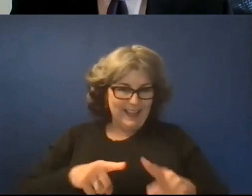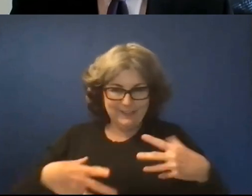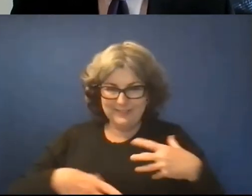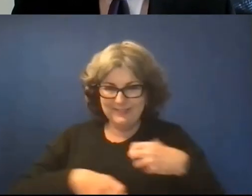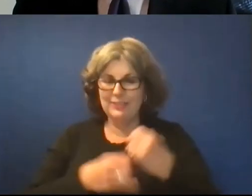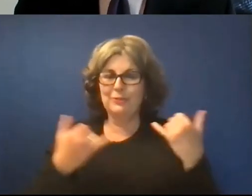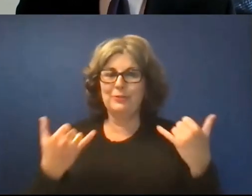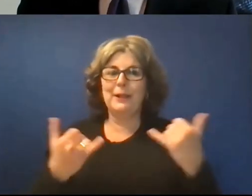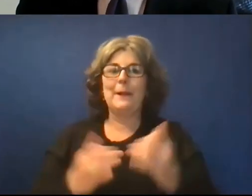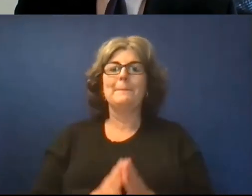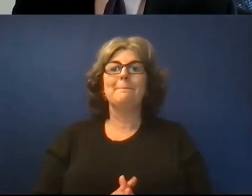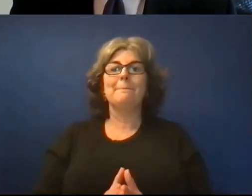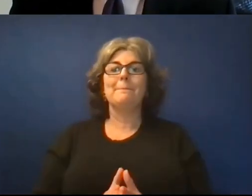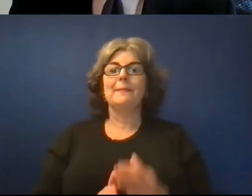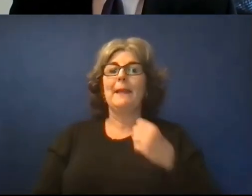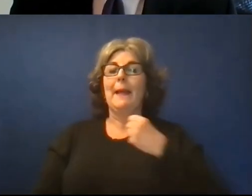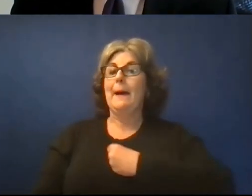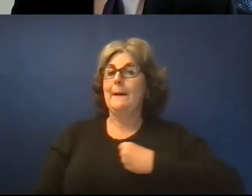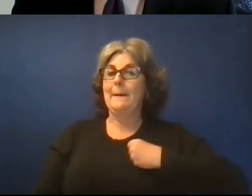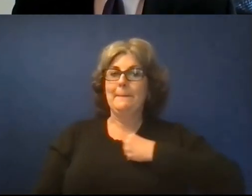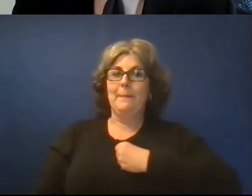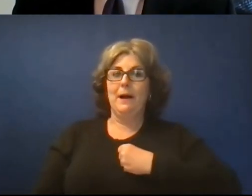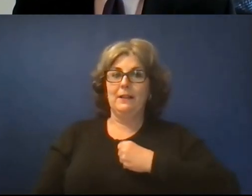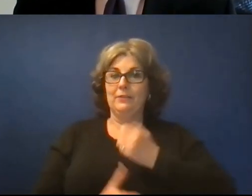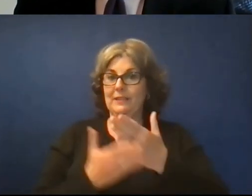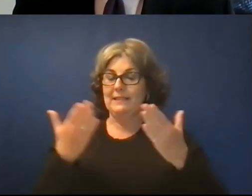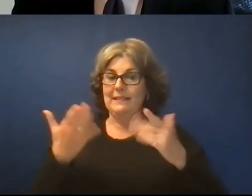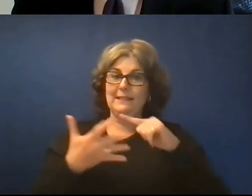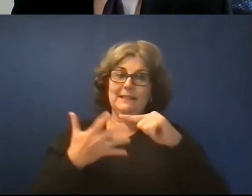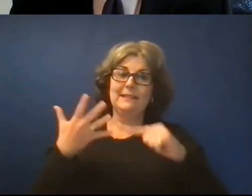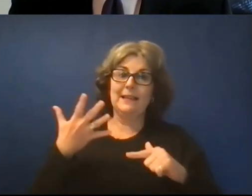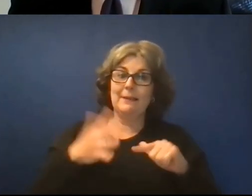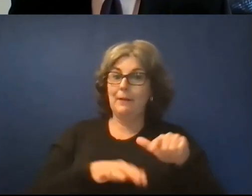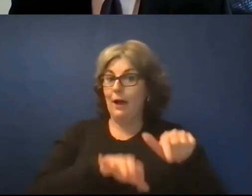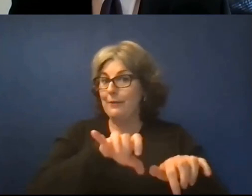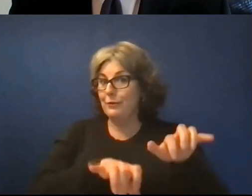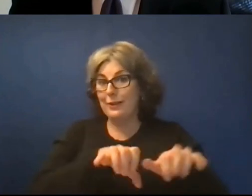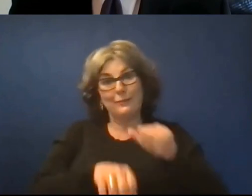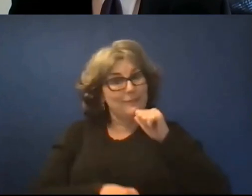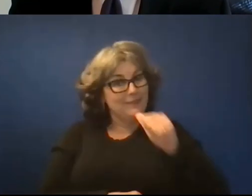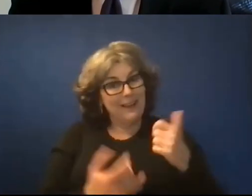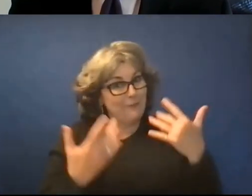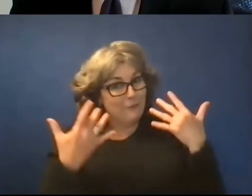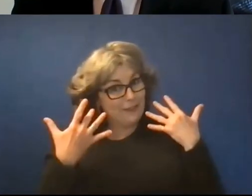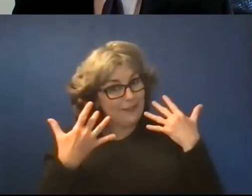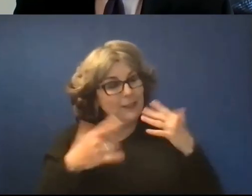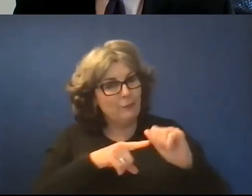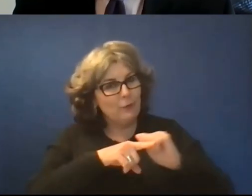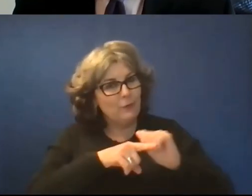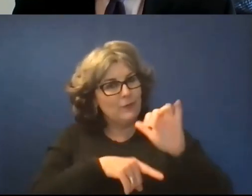conversation. Apologies for some of the chats that were not so friendly. We're going to work on